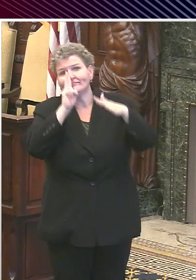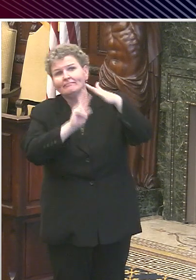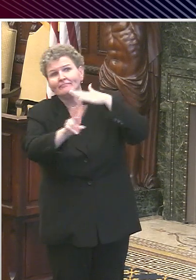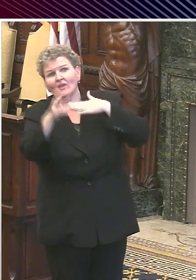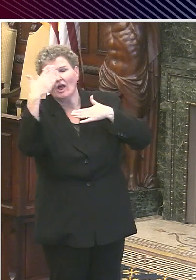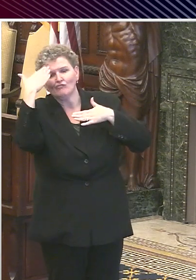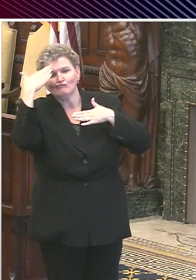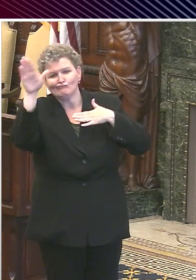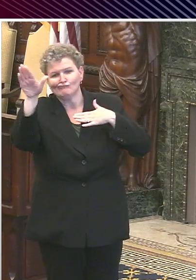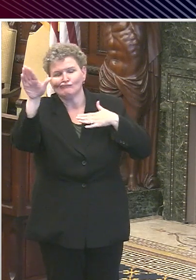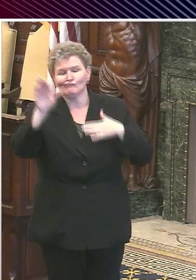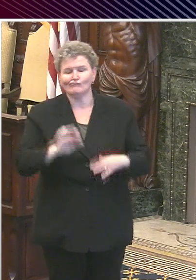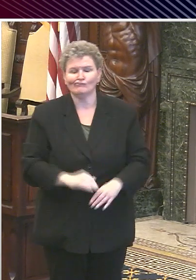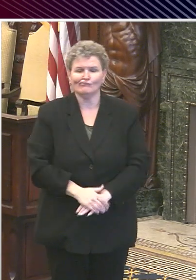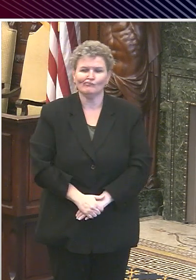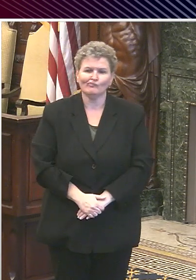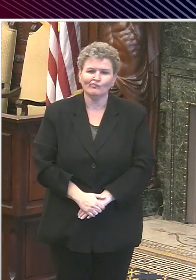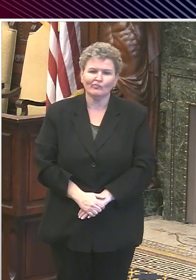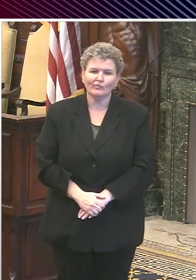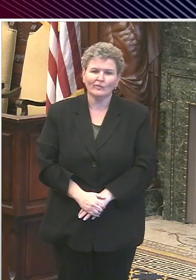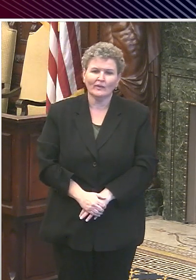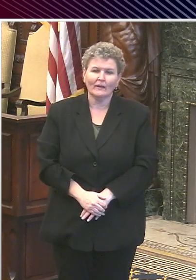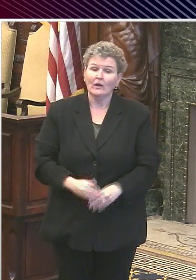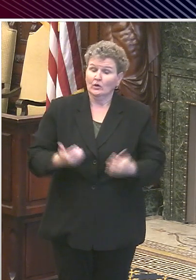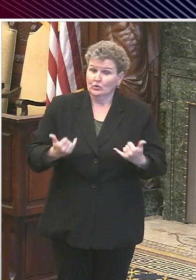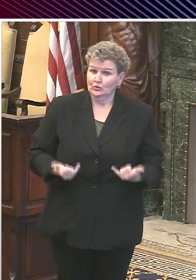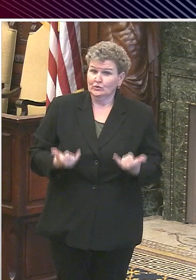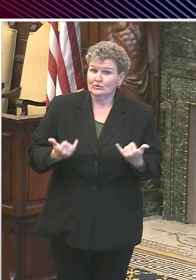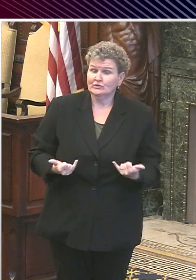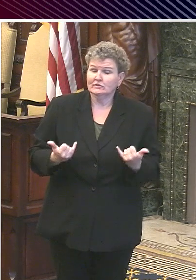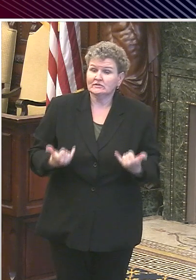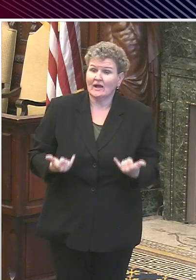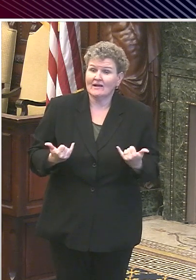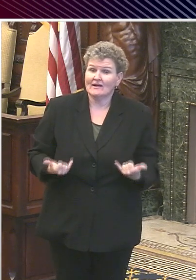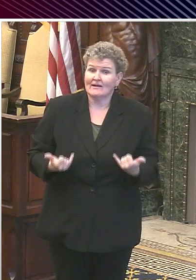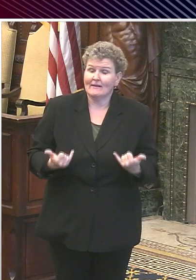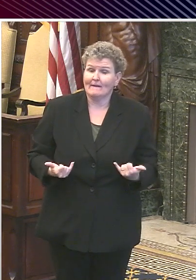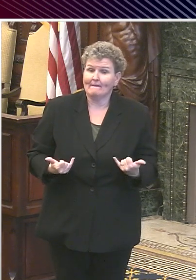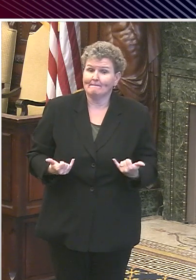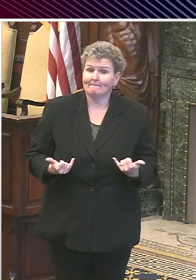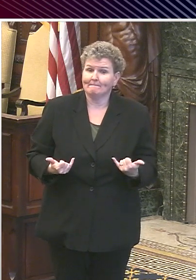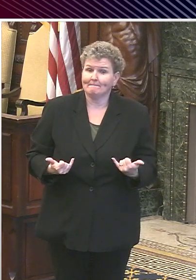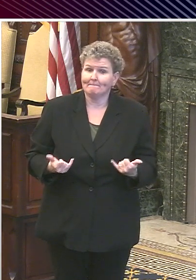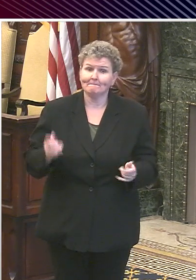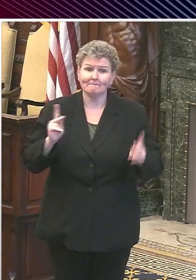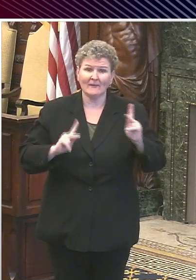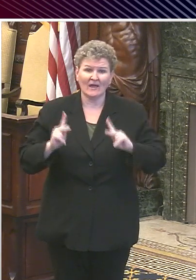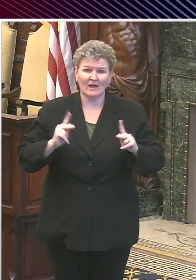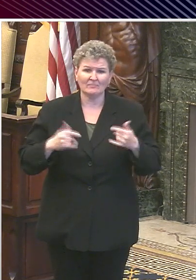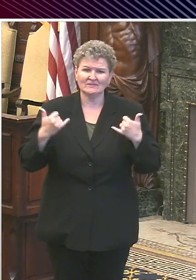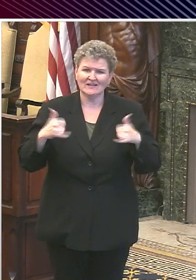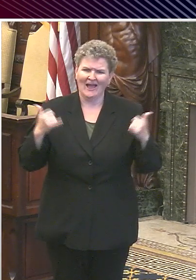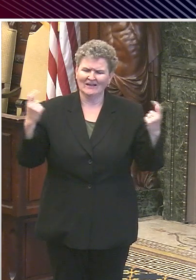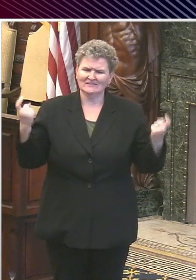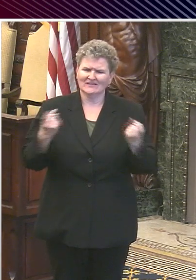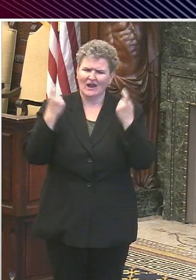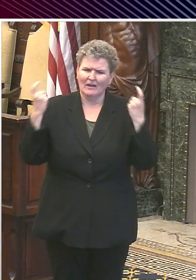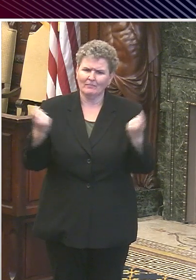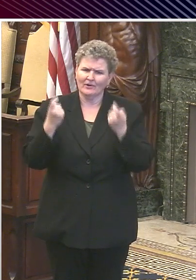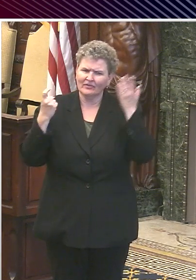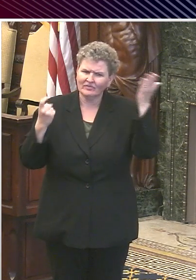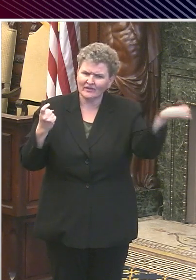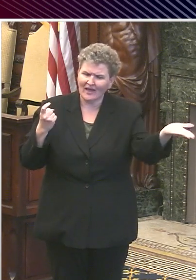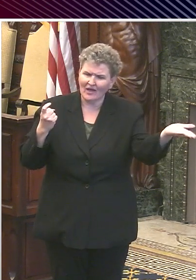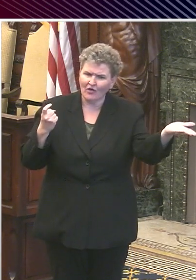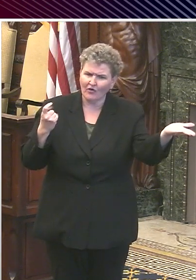So today, it sounds like the residents this afternoon are going to have a barbecue and another celebration there. Again, does not sound like